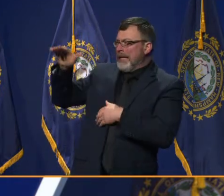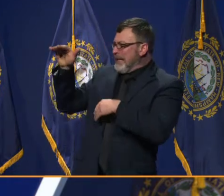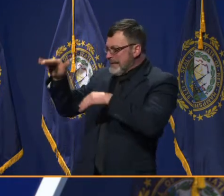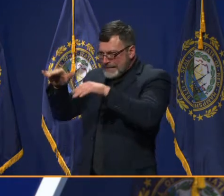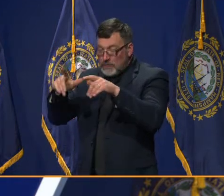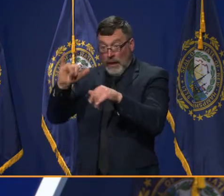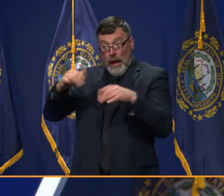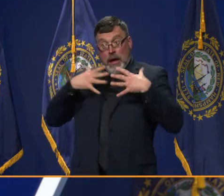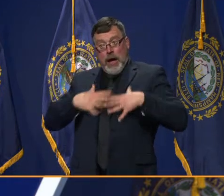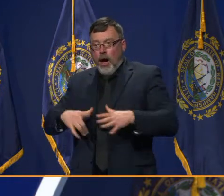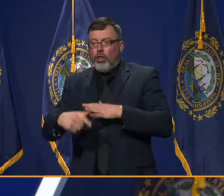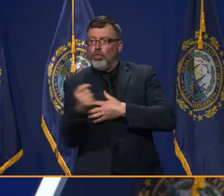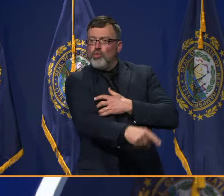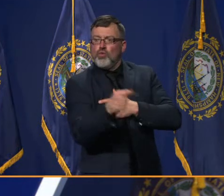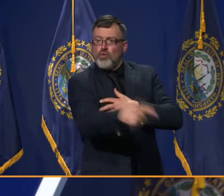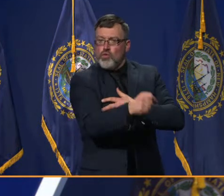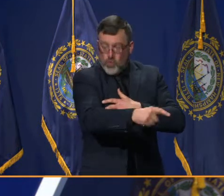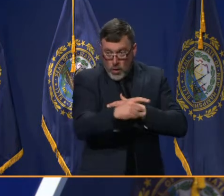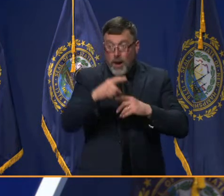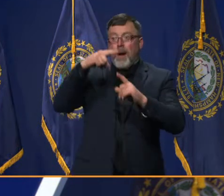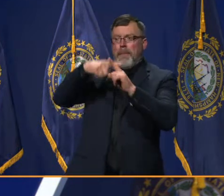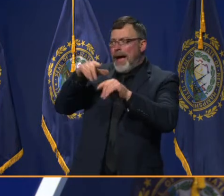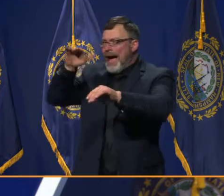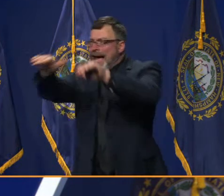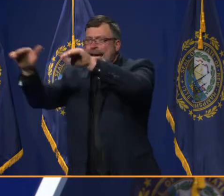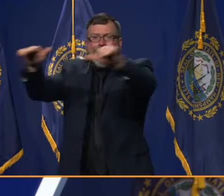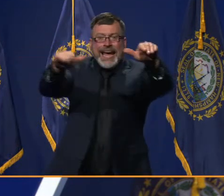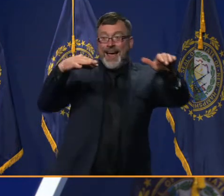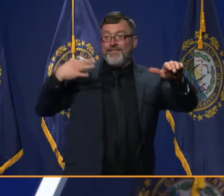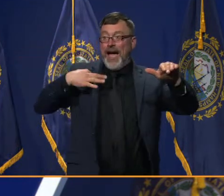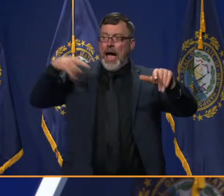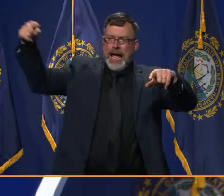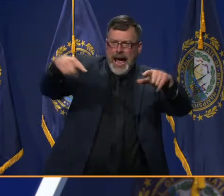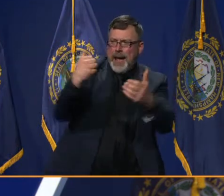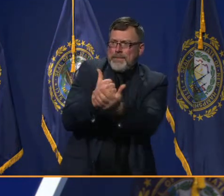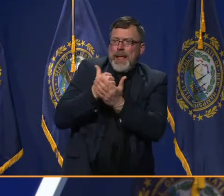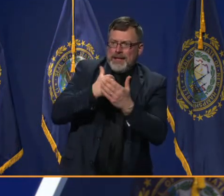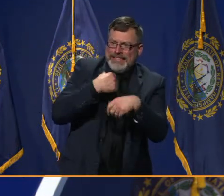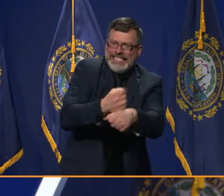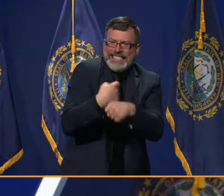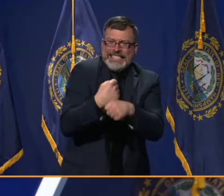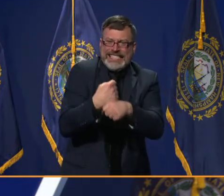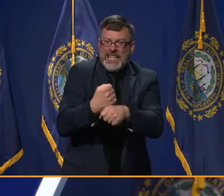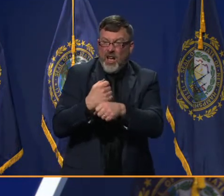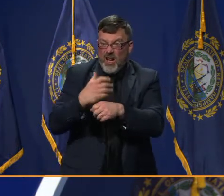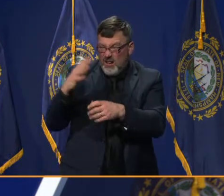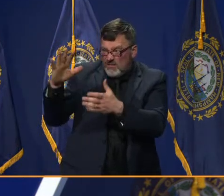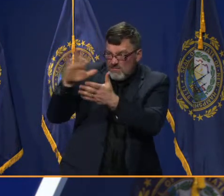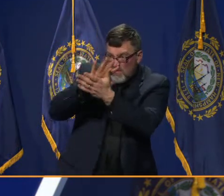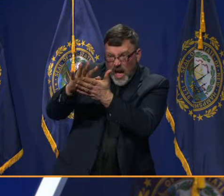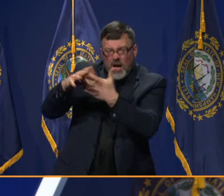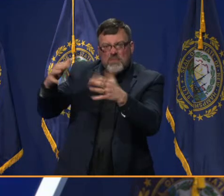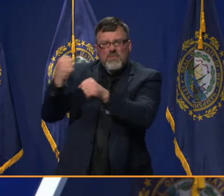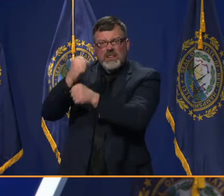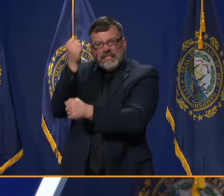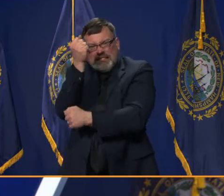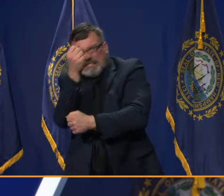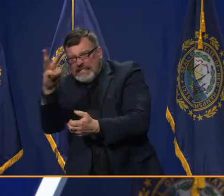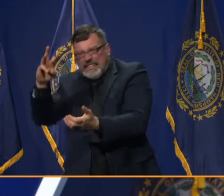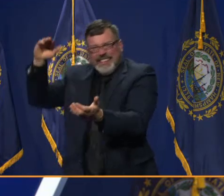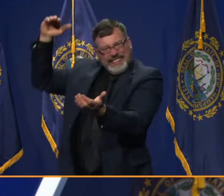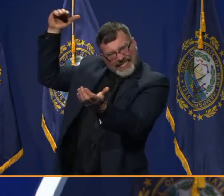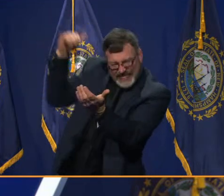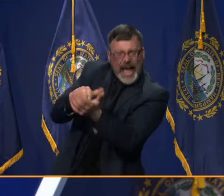volunteers, and they began production. And in 5 weeks, her team produced 16,000 gowns,